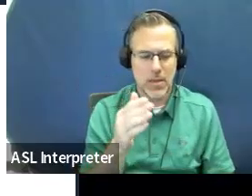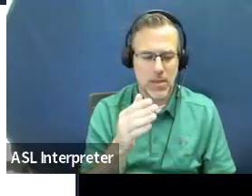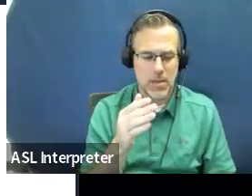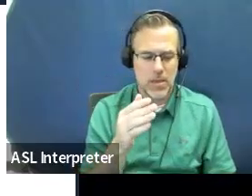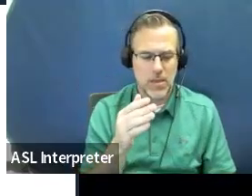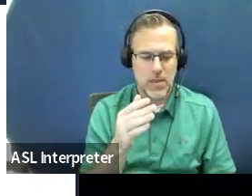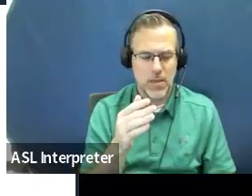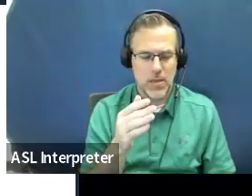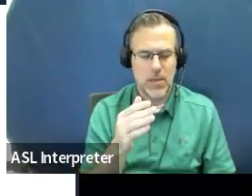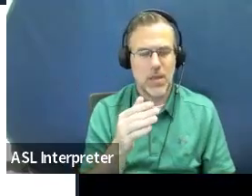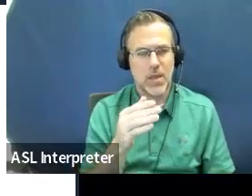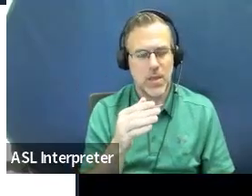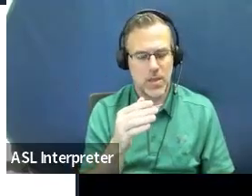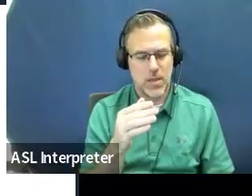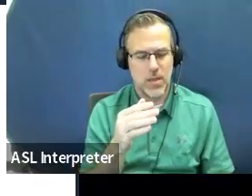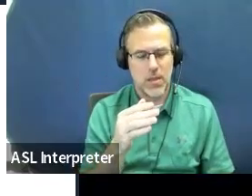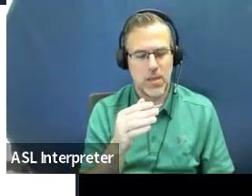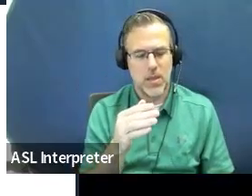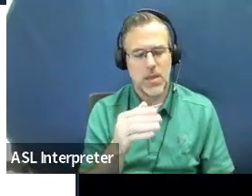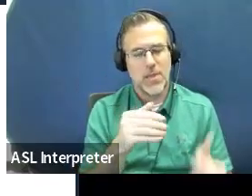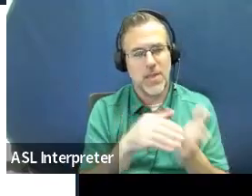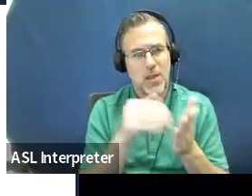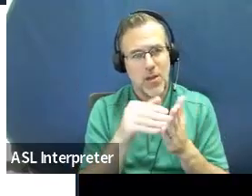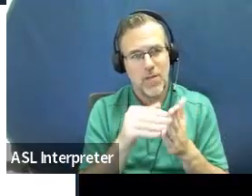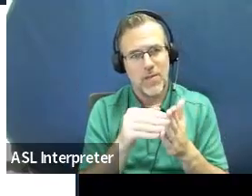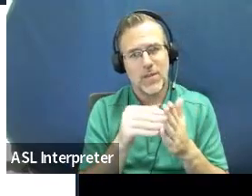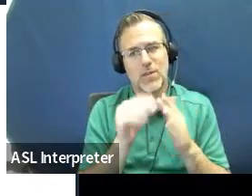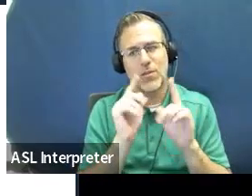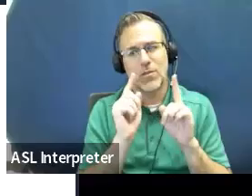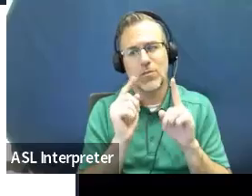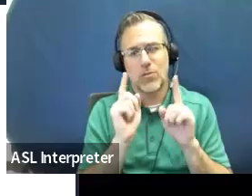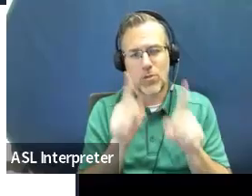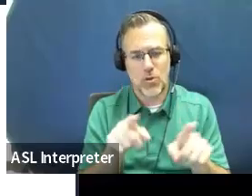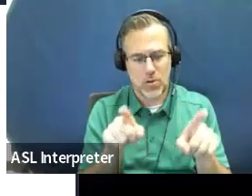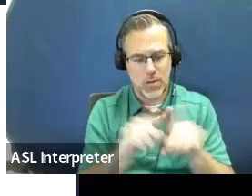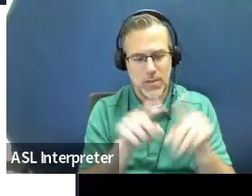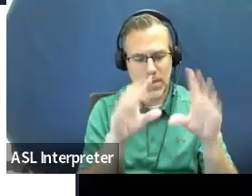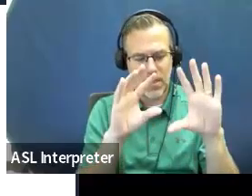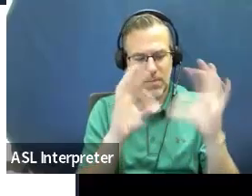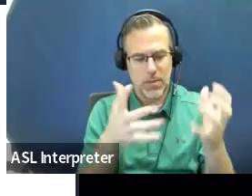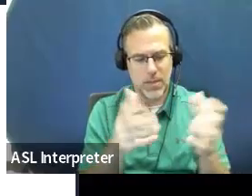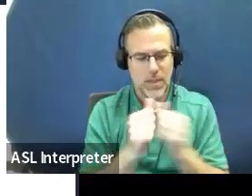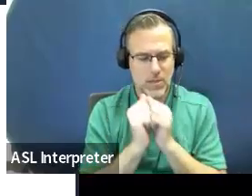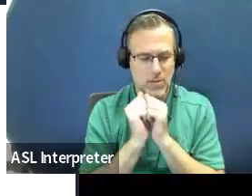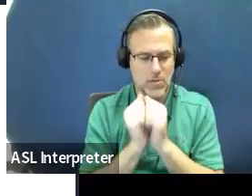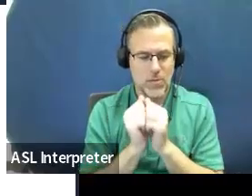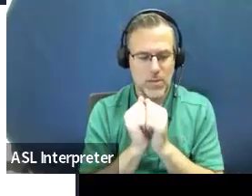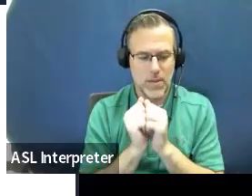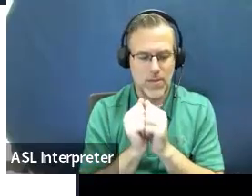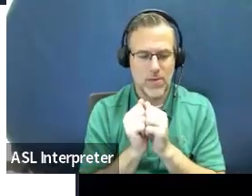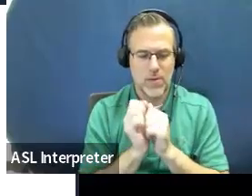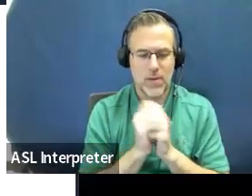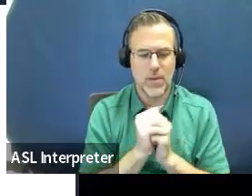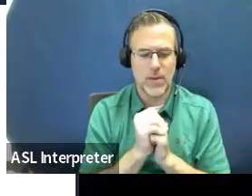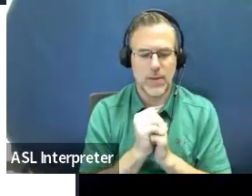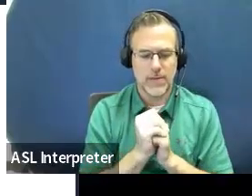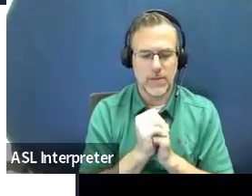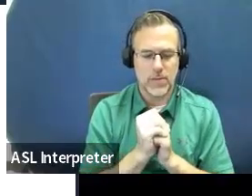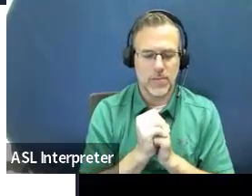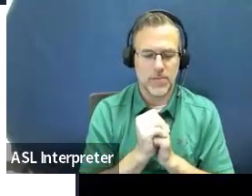like classes together. And also we've had feedback that this was actually given as guidance a while